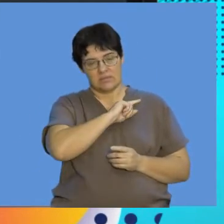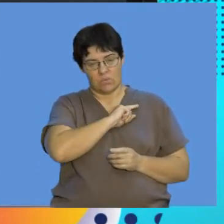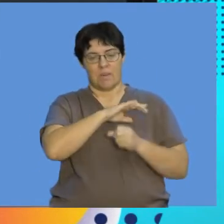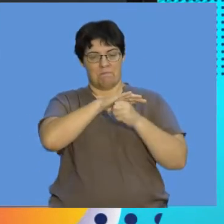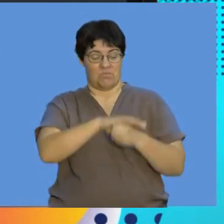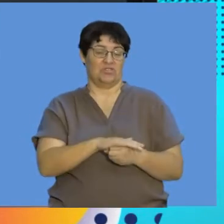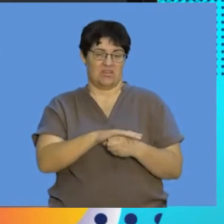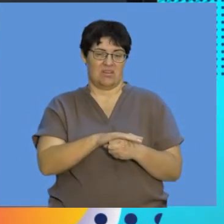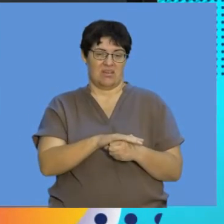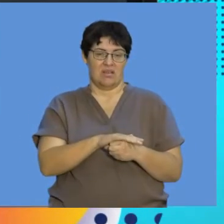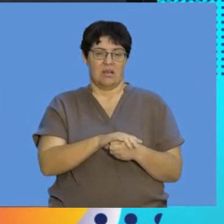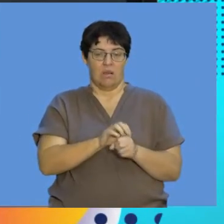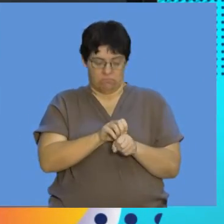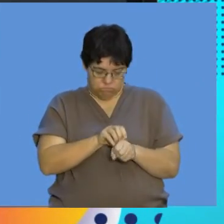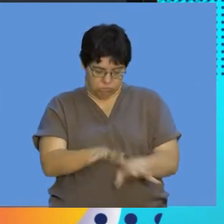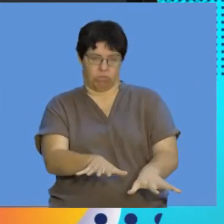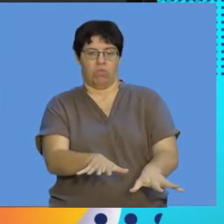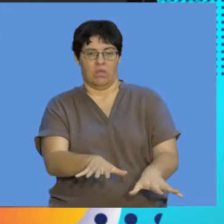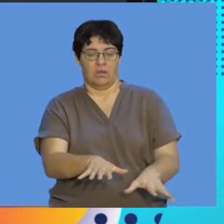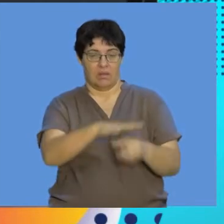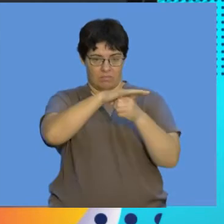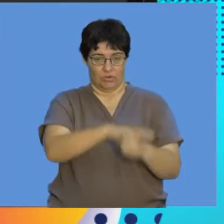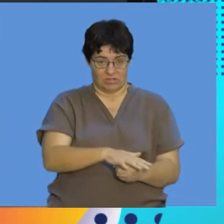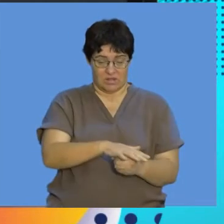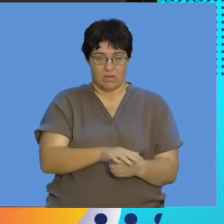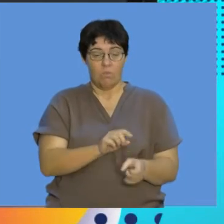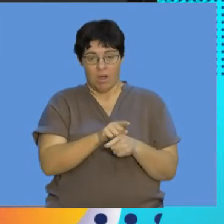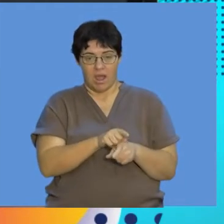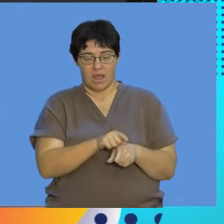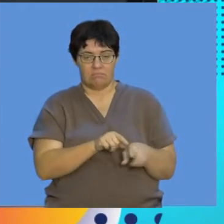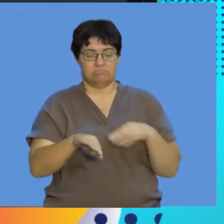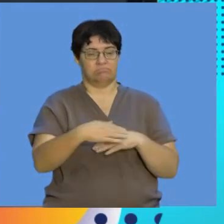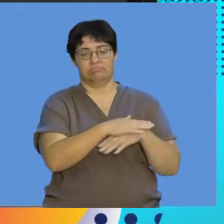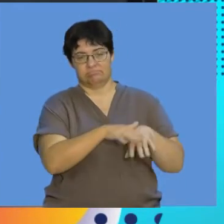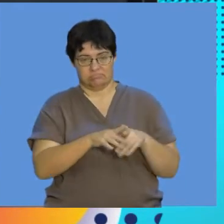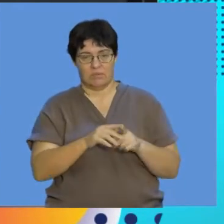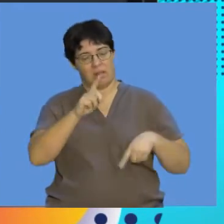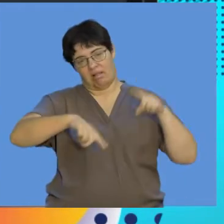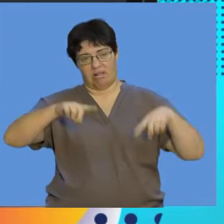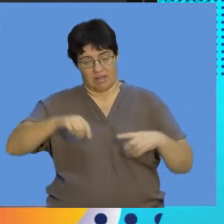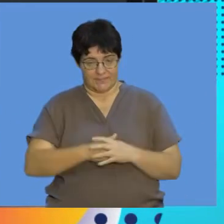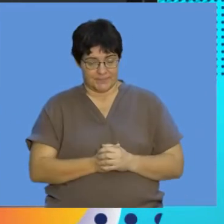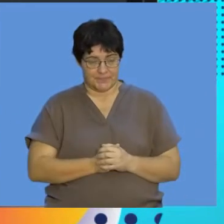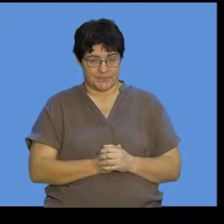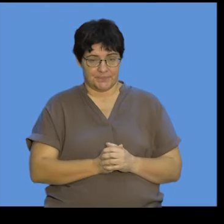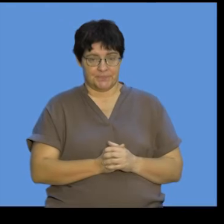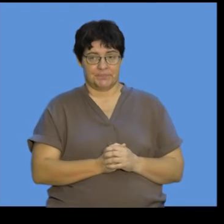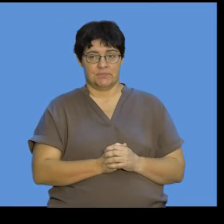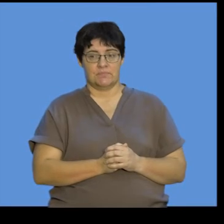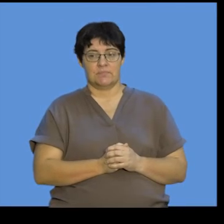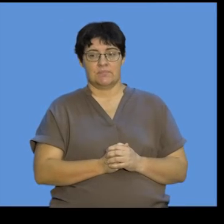is actually in all directions, because the movement of these particles is quite random, okay?